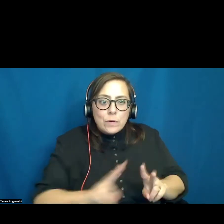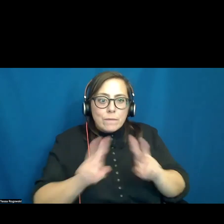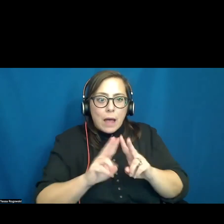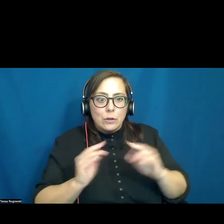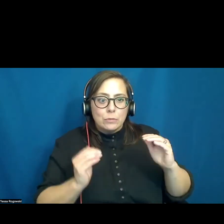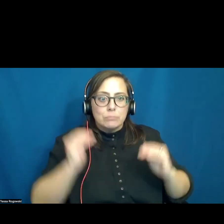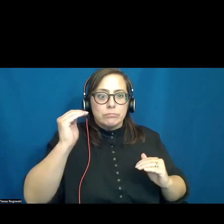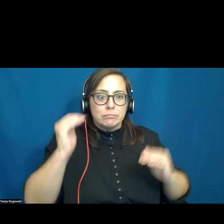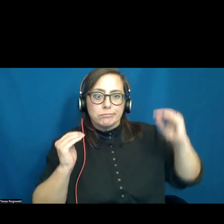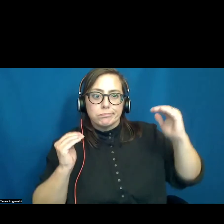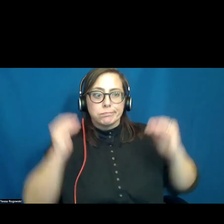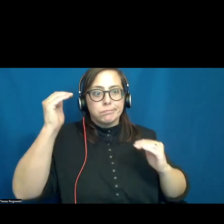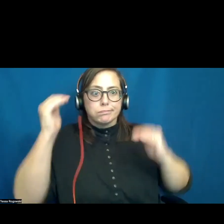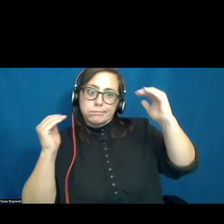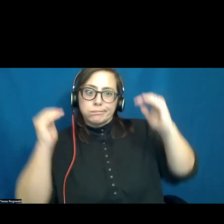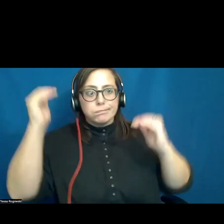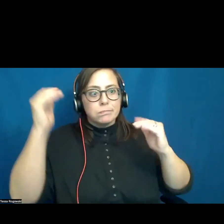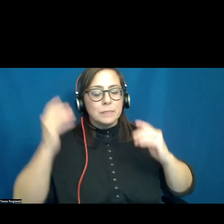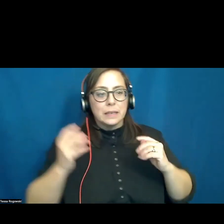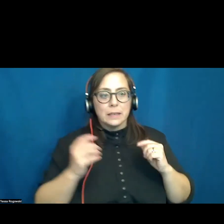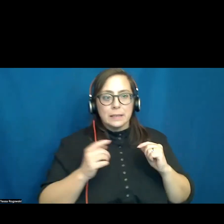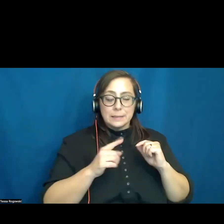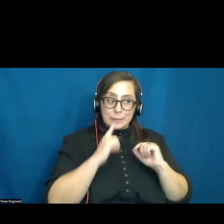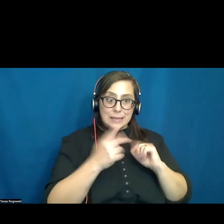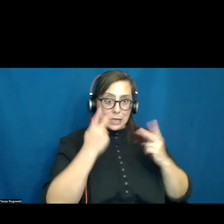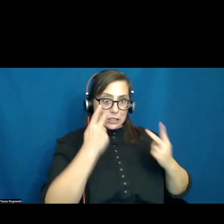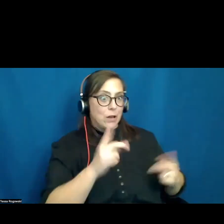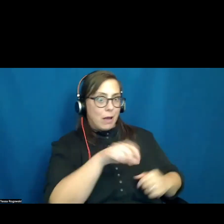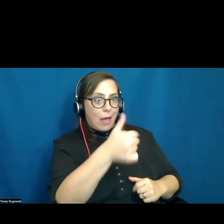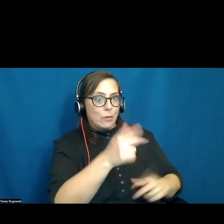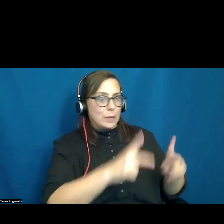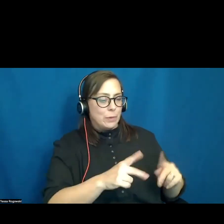people weren't treated as well as me,